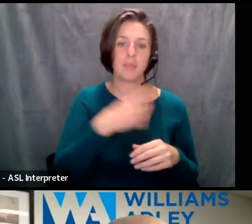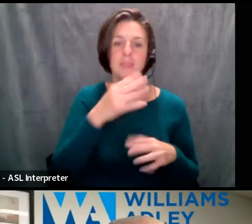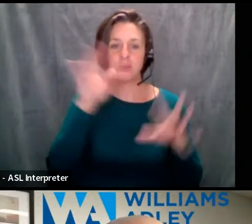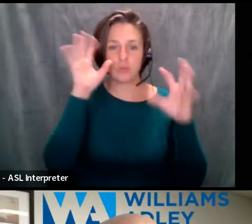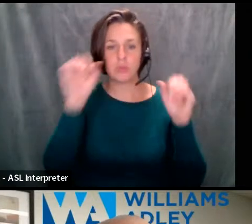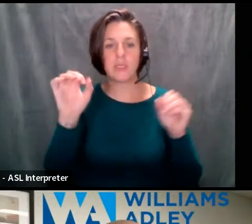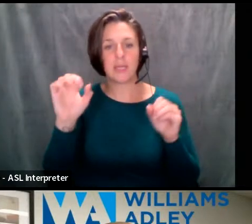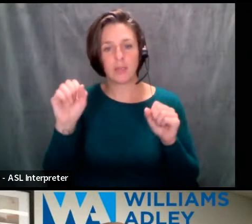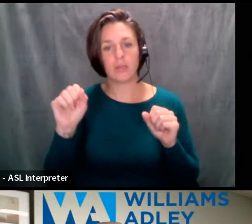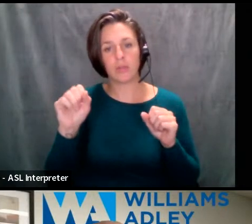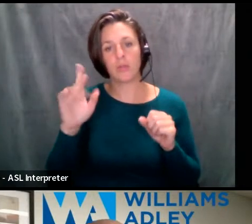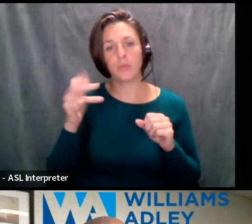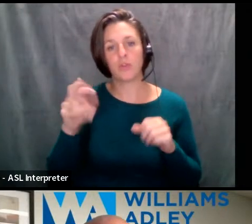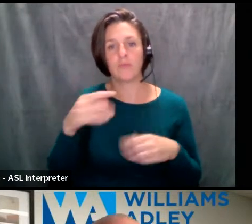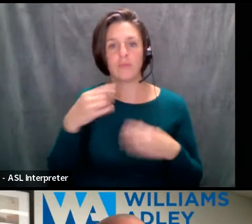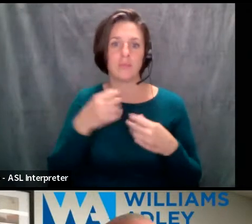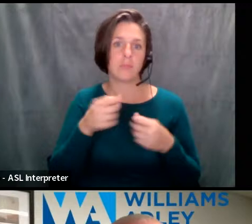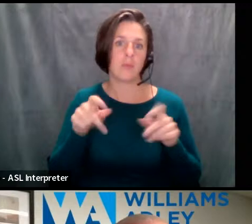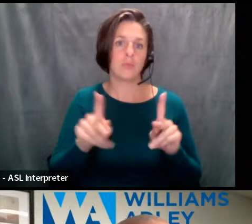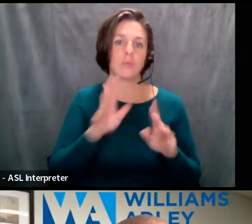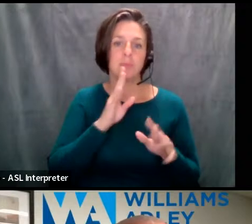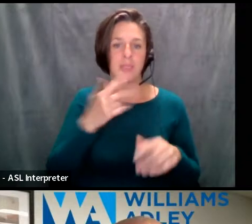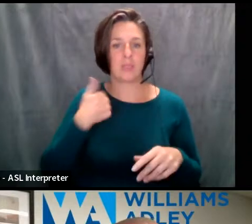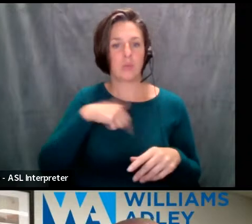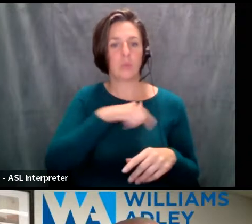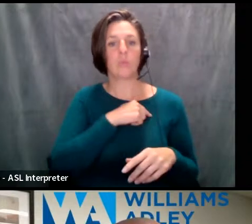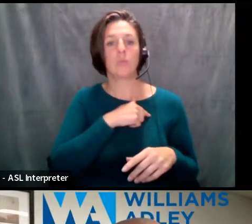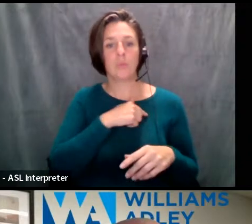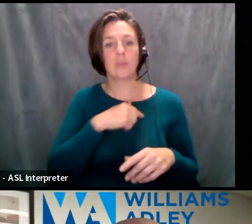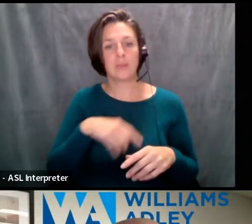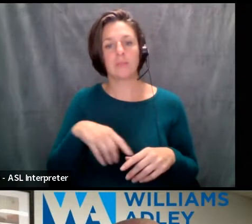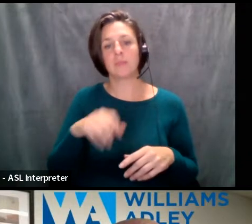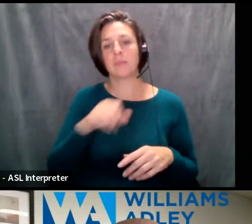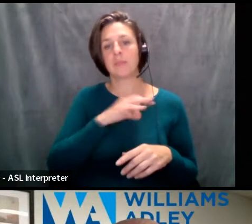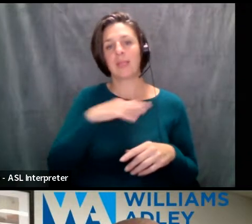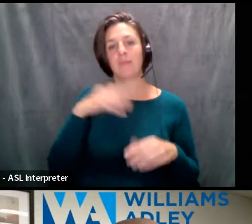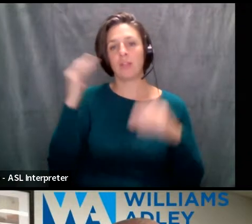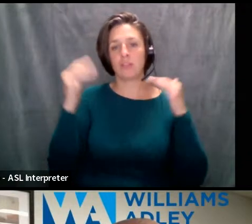to speak. We, the CFT Union and staff of San Mateo Adult and